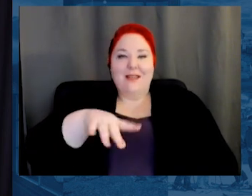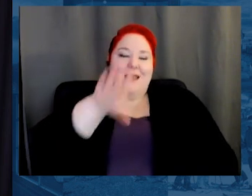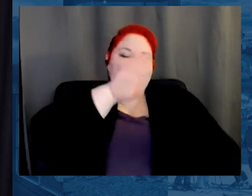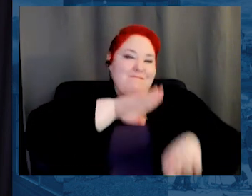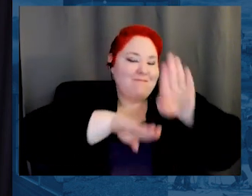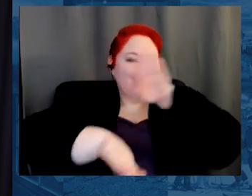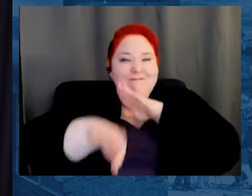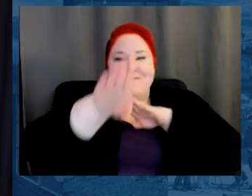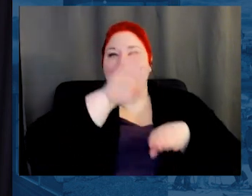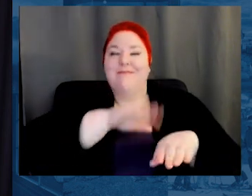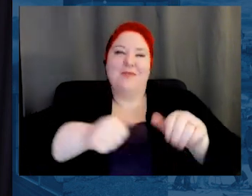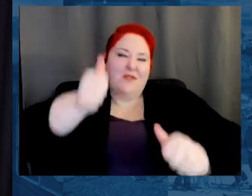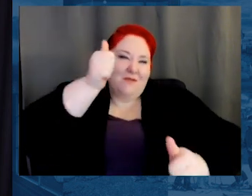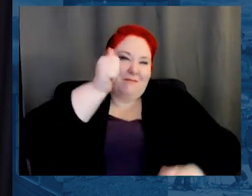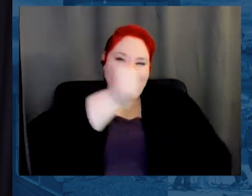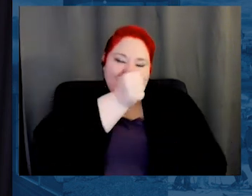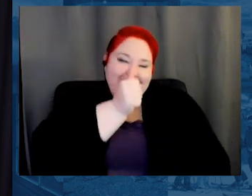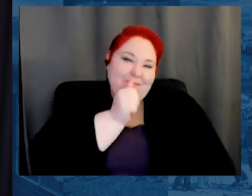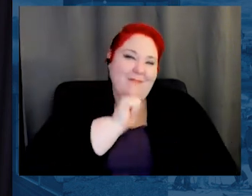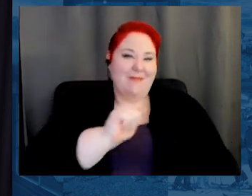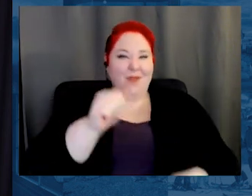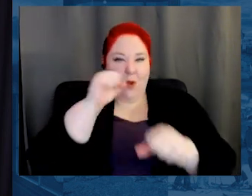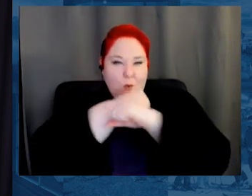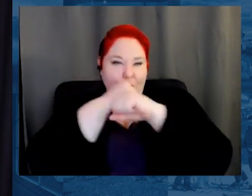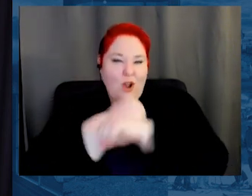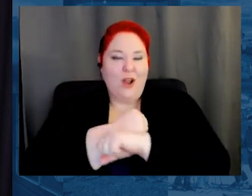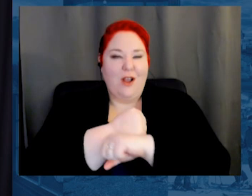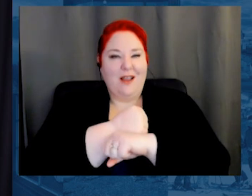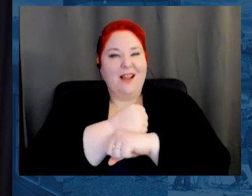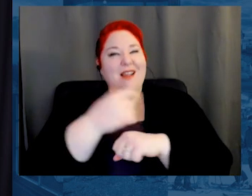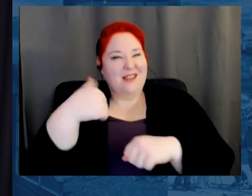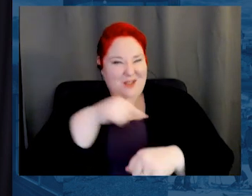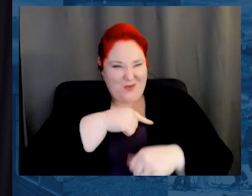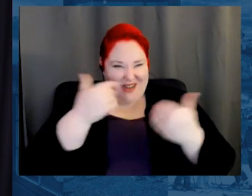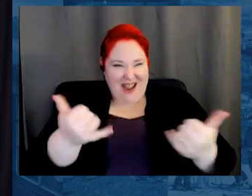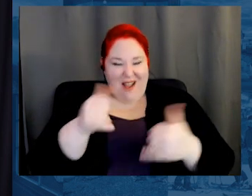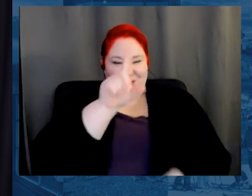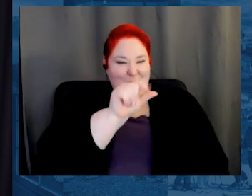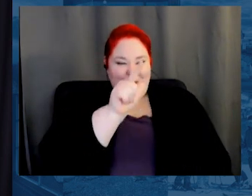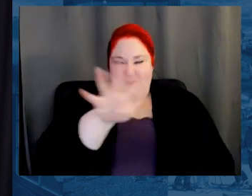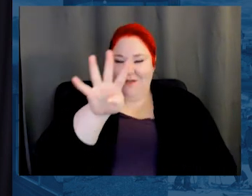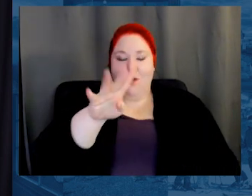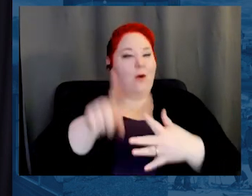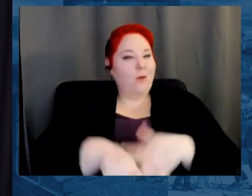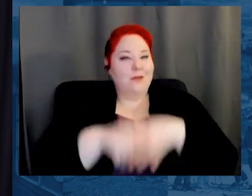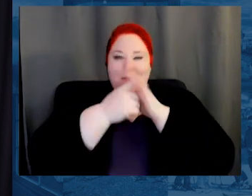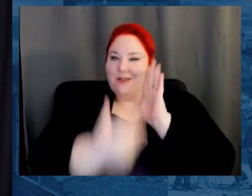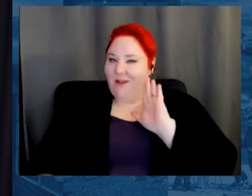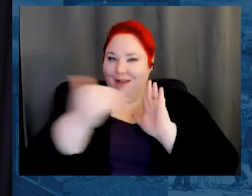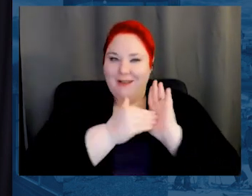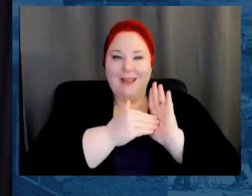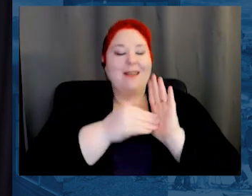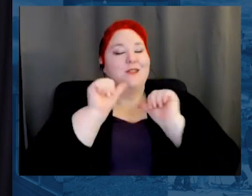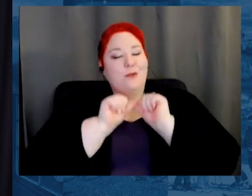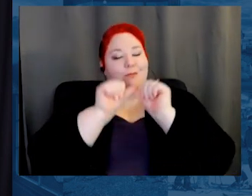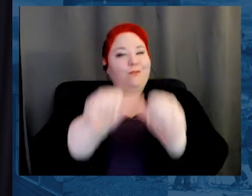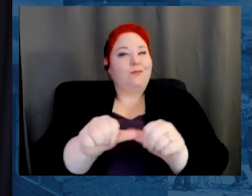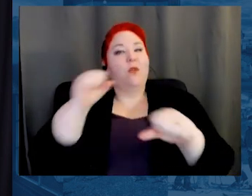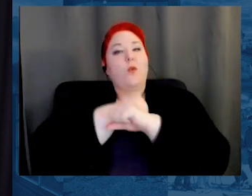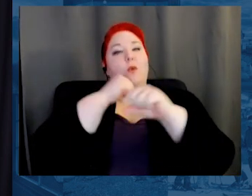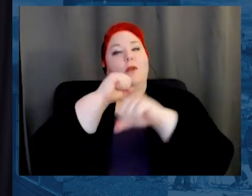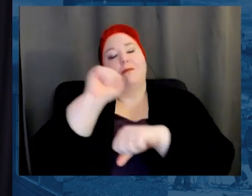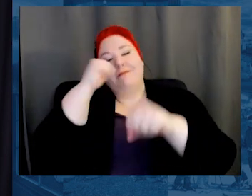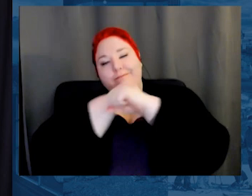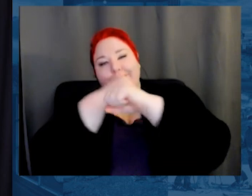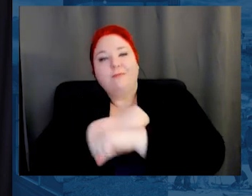get on to this new year, we're jumping back into that arena, ready to carry on the work of the people. So I'm going to tell you